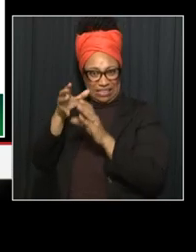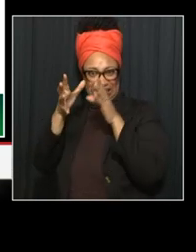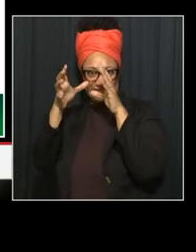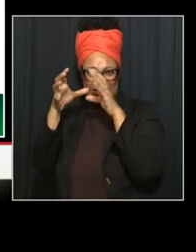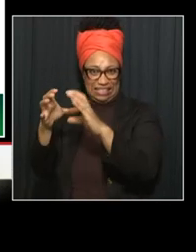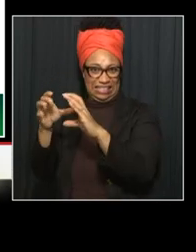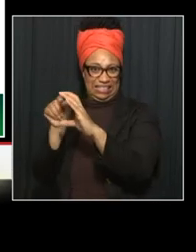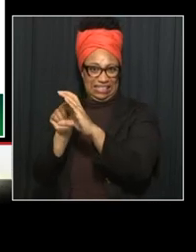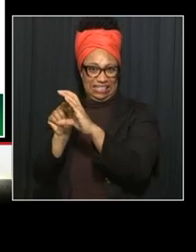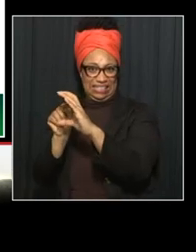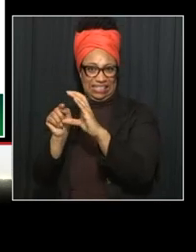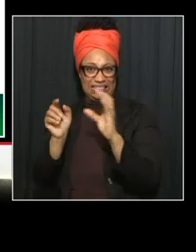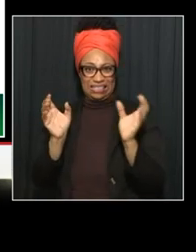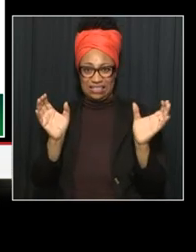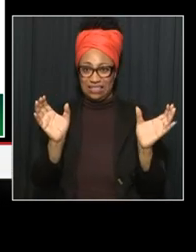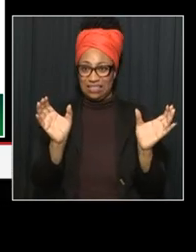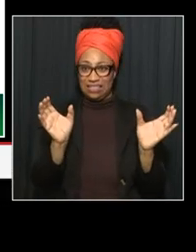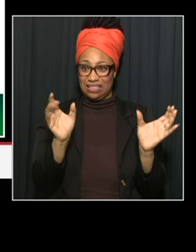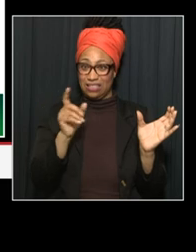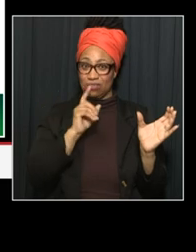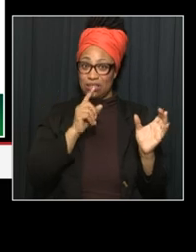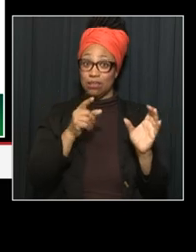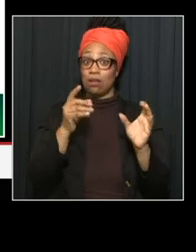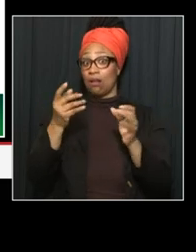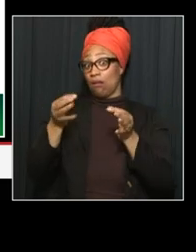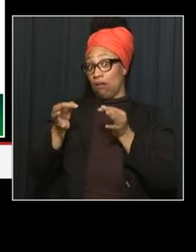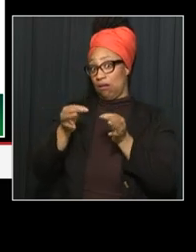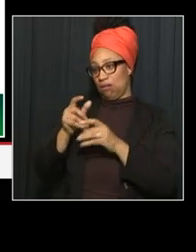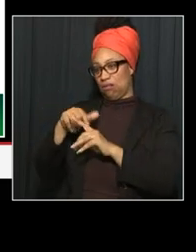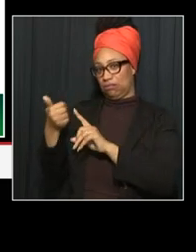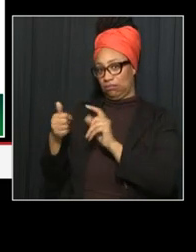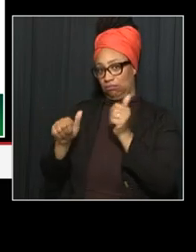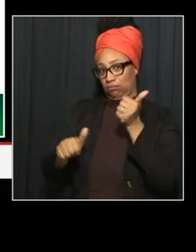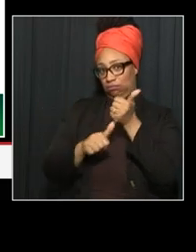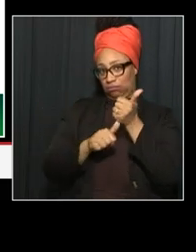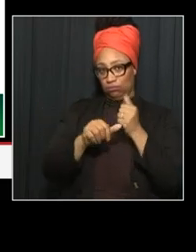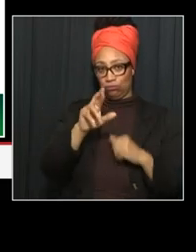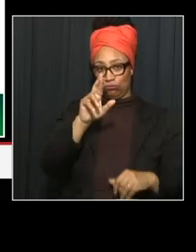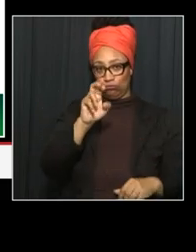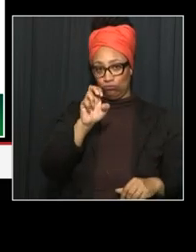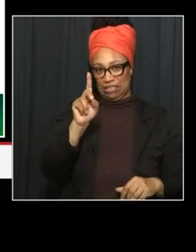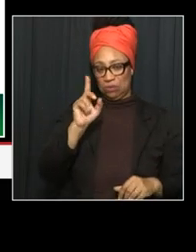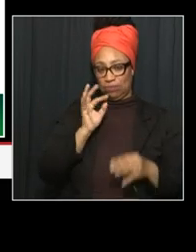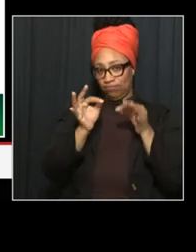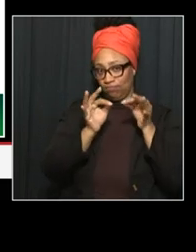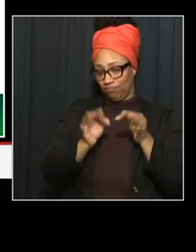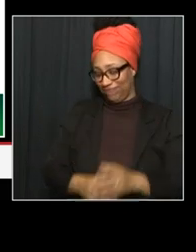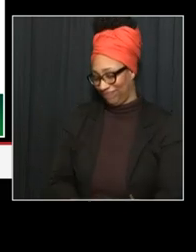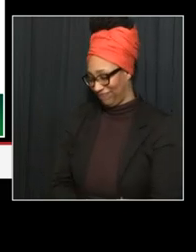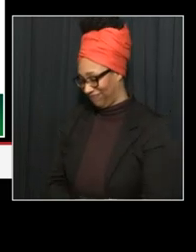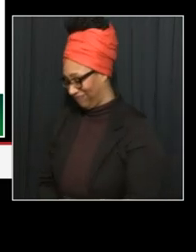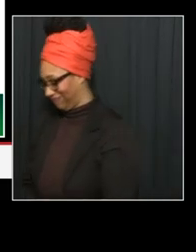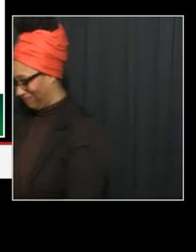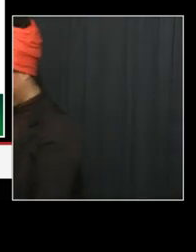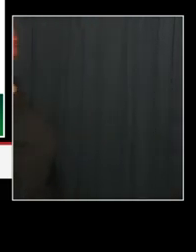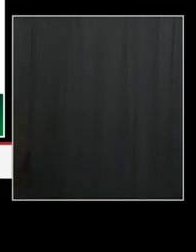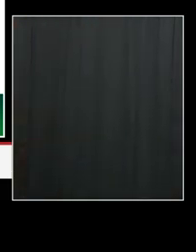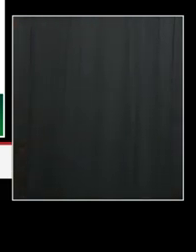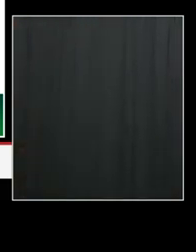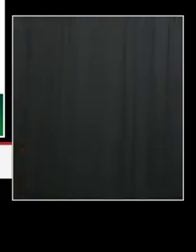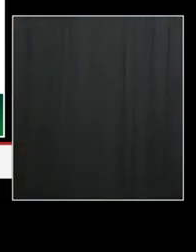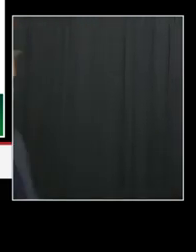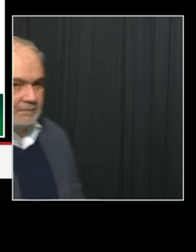that we have. Thank you, City Administrator. Good morning, everyone. So I get the privilege of talking about some of the